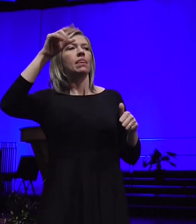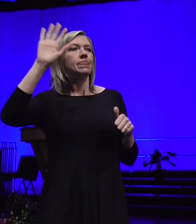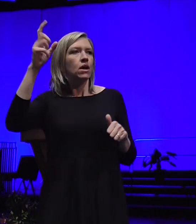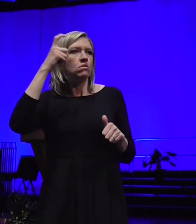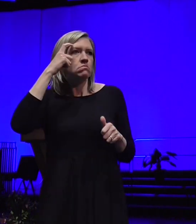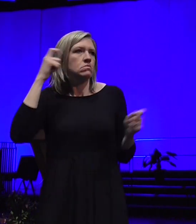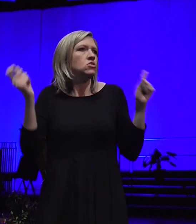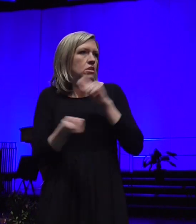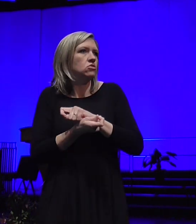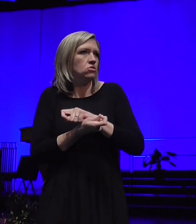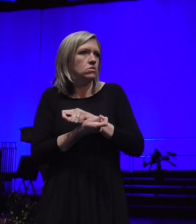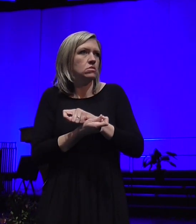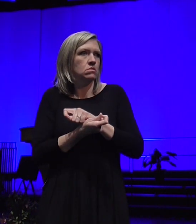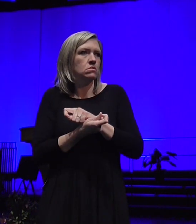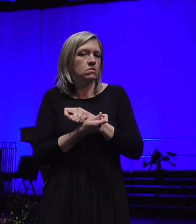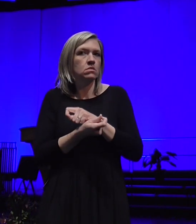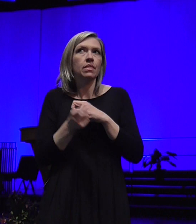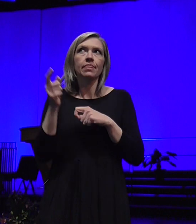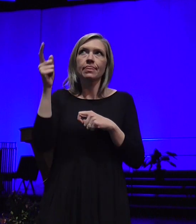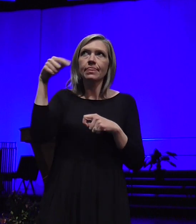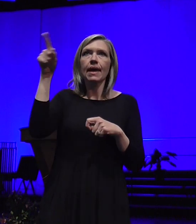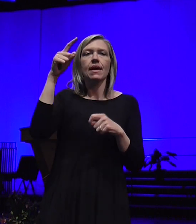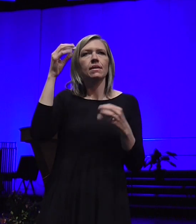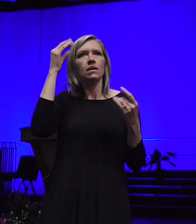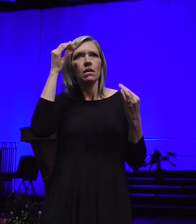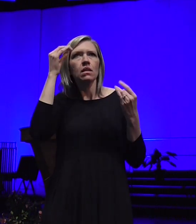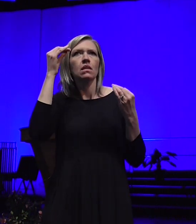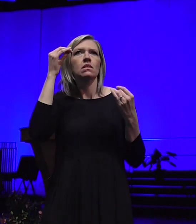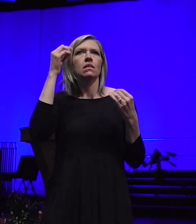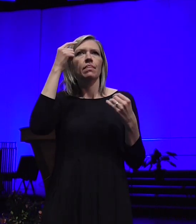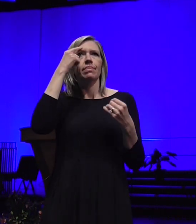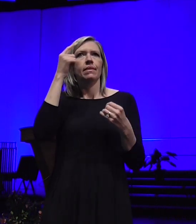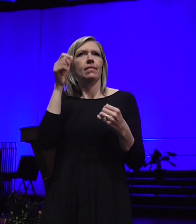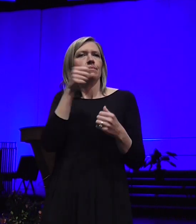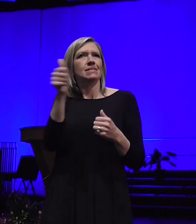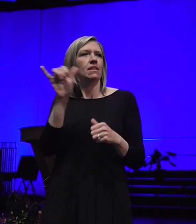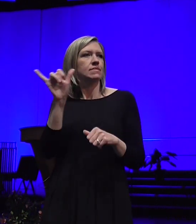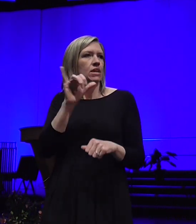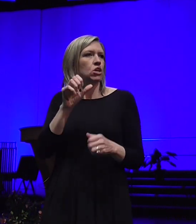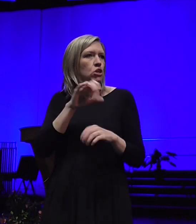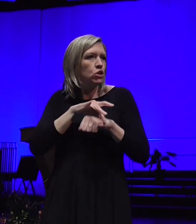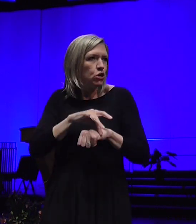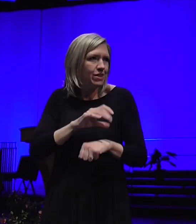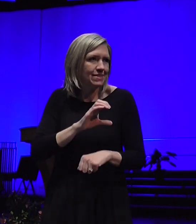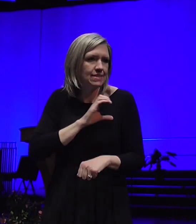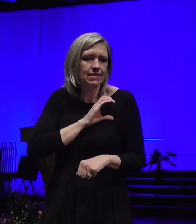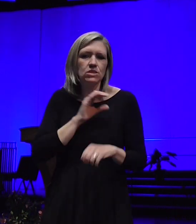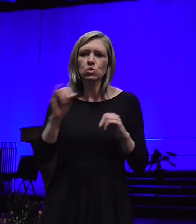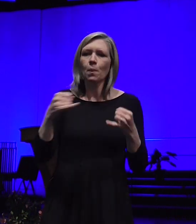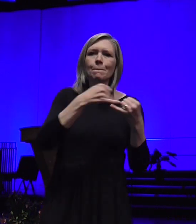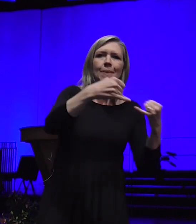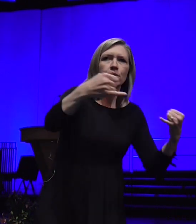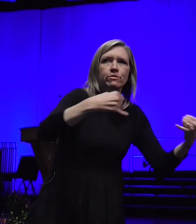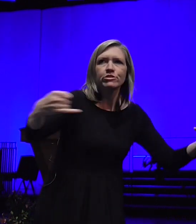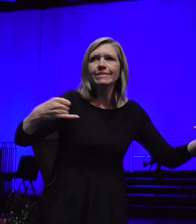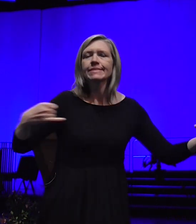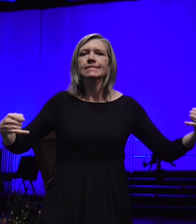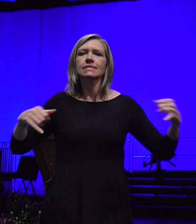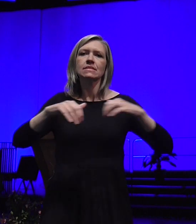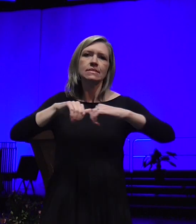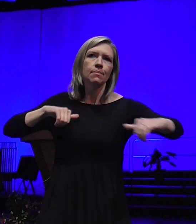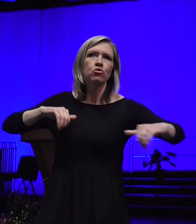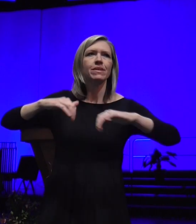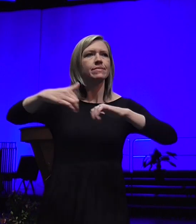changed because they began to think of themselves as Earth citizens, without the borders, without the boundaries, without